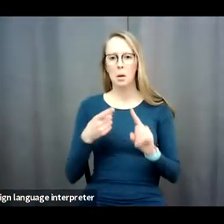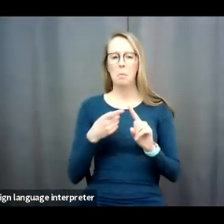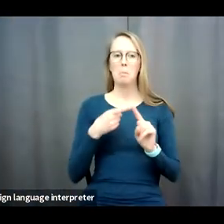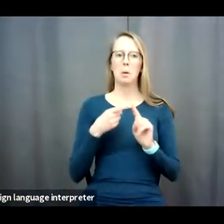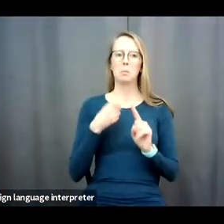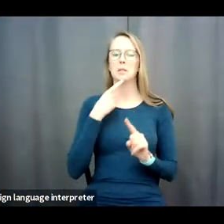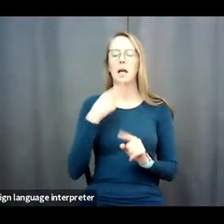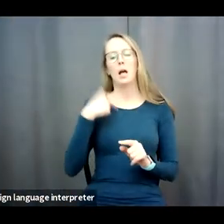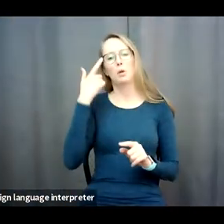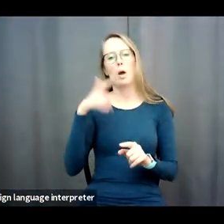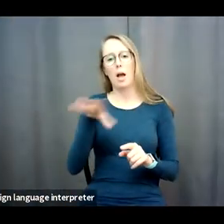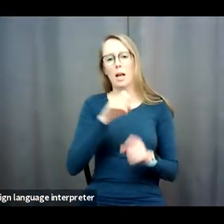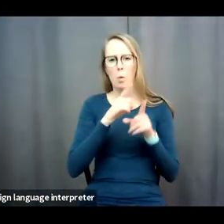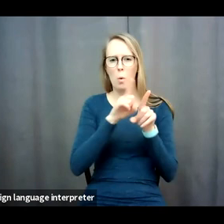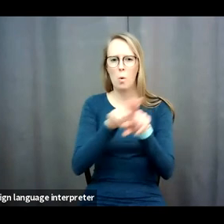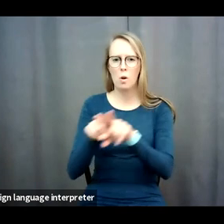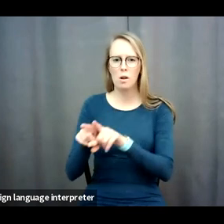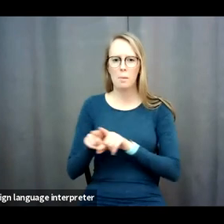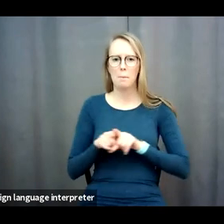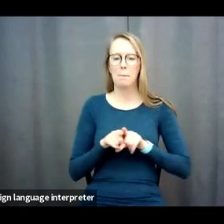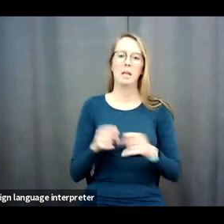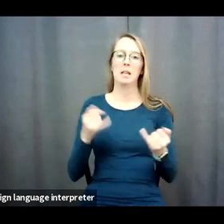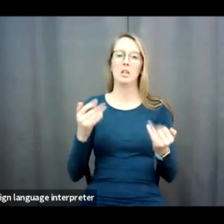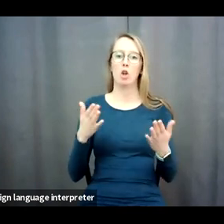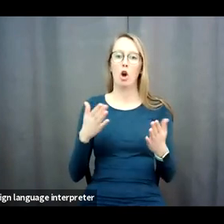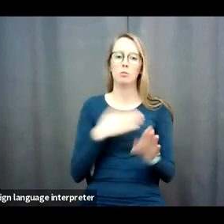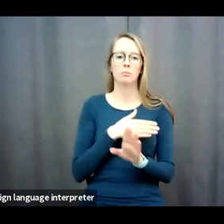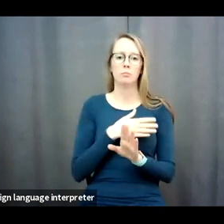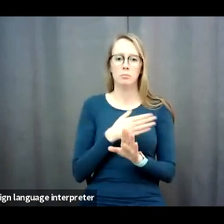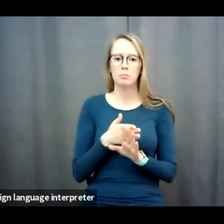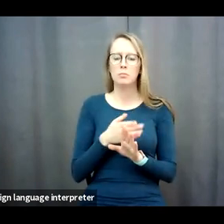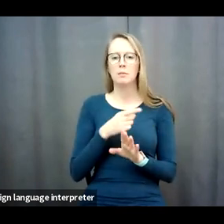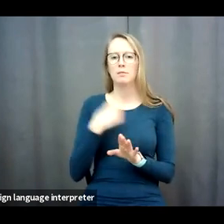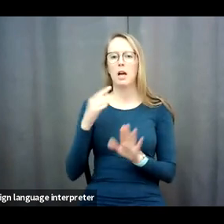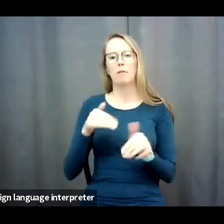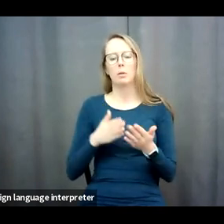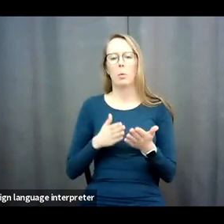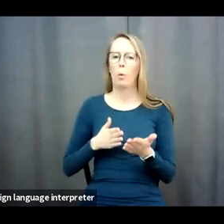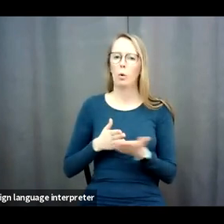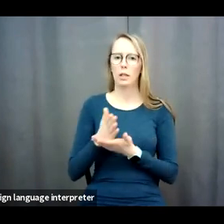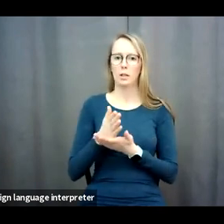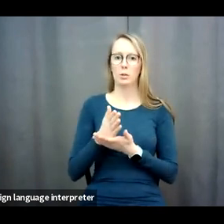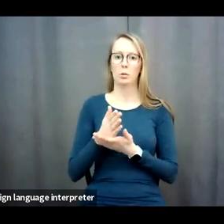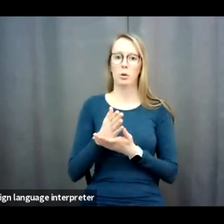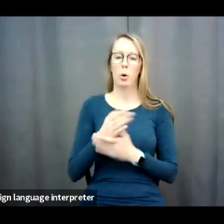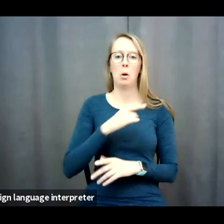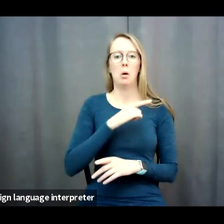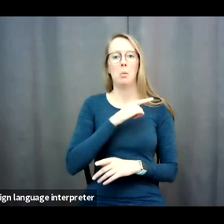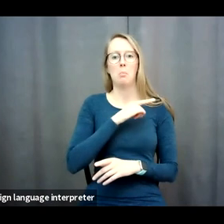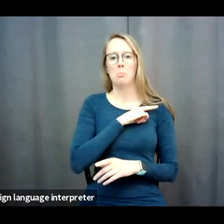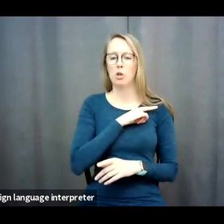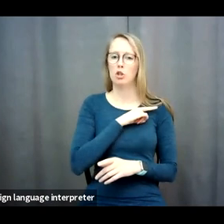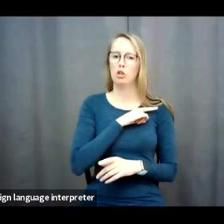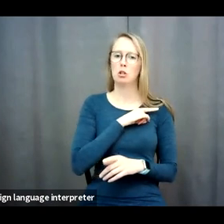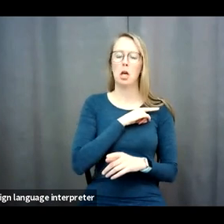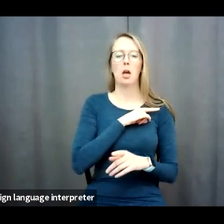that over this time together in the webinar, we've covered an extensive body of work as it